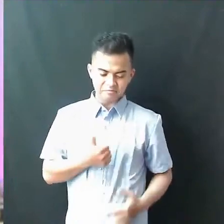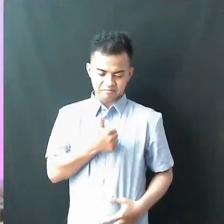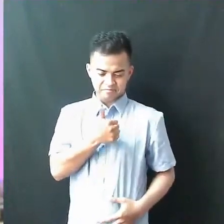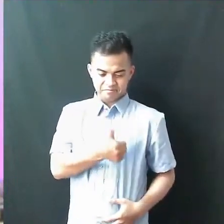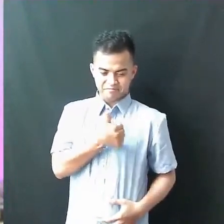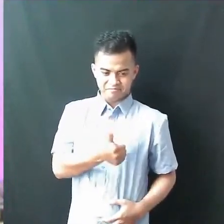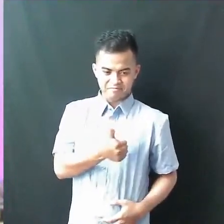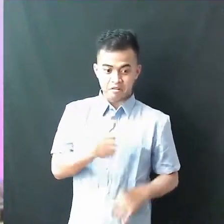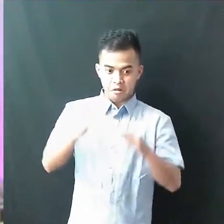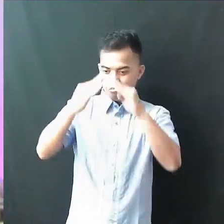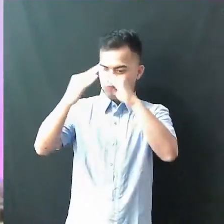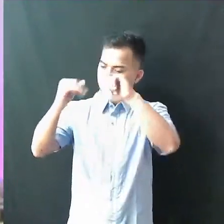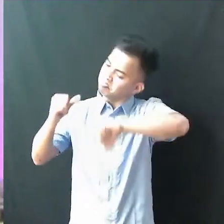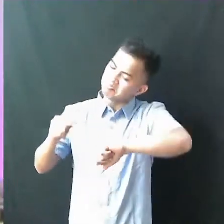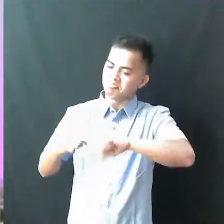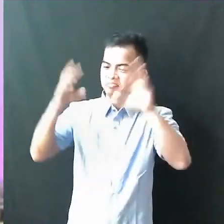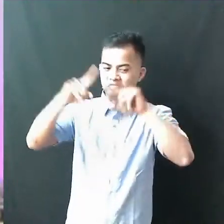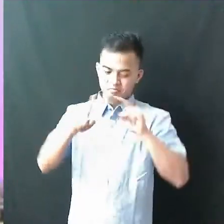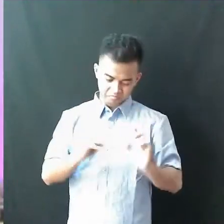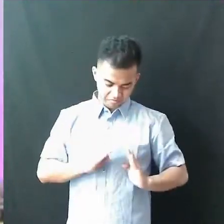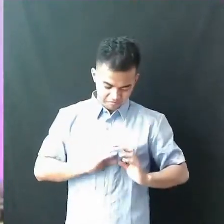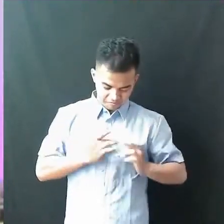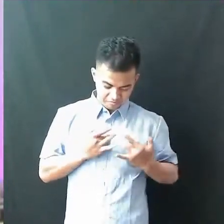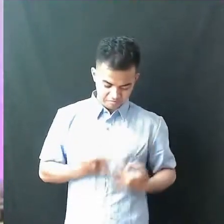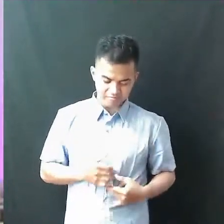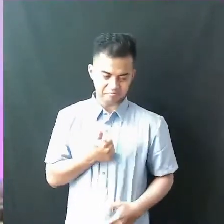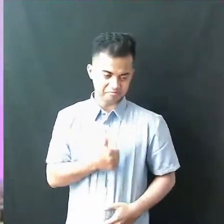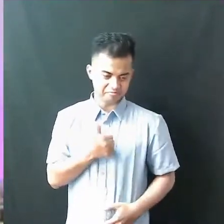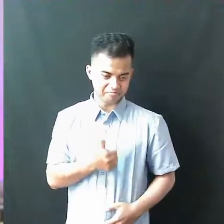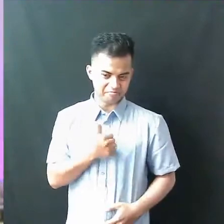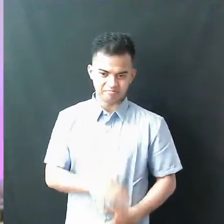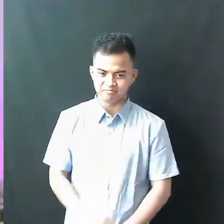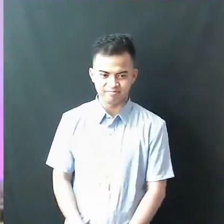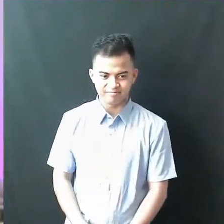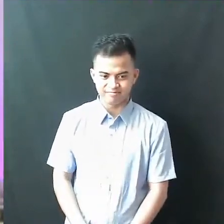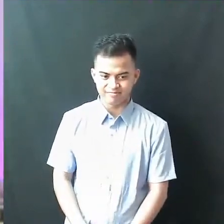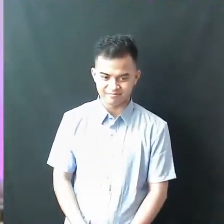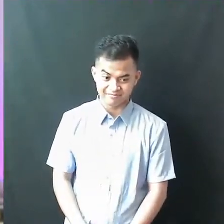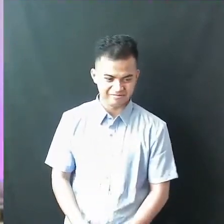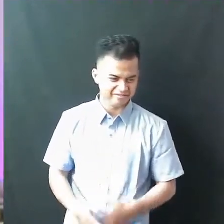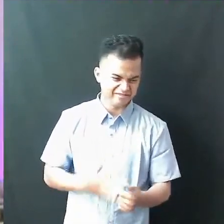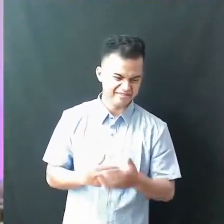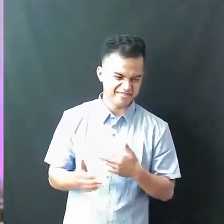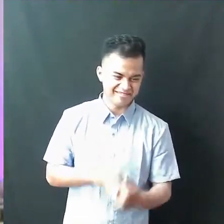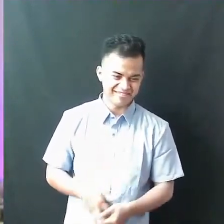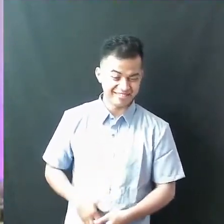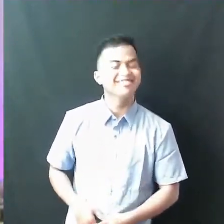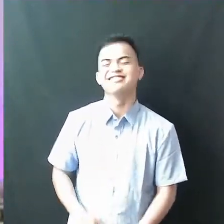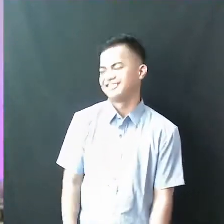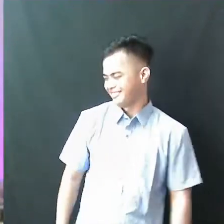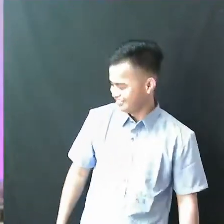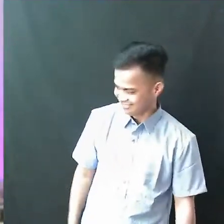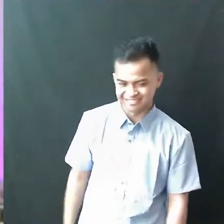saktora. Amen? So you can take time later, of course, to get things done, get things ready to clean up. But we'd like